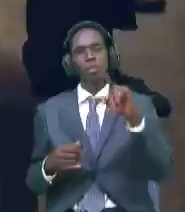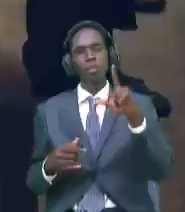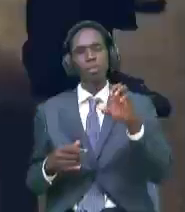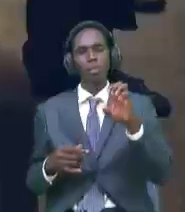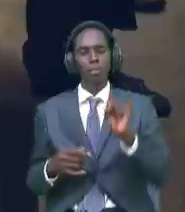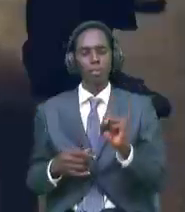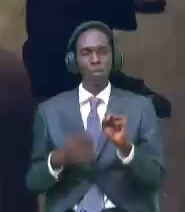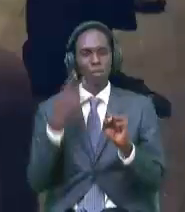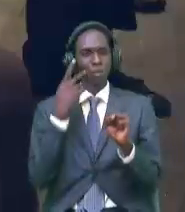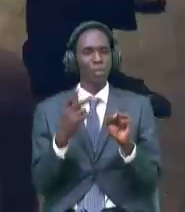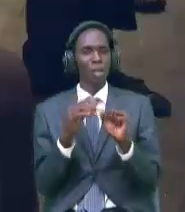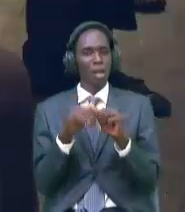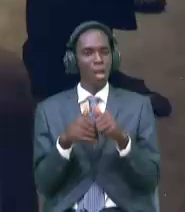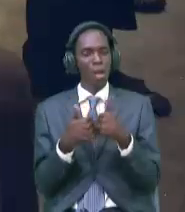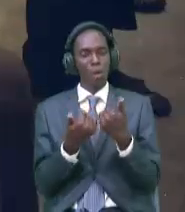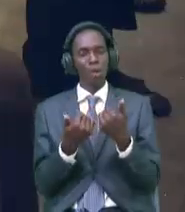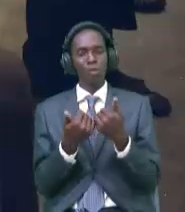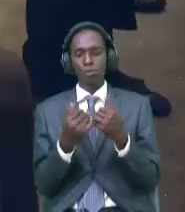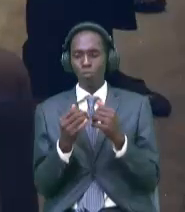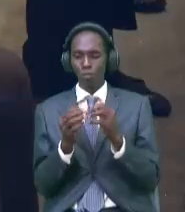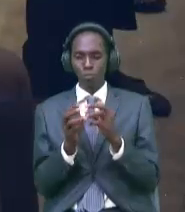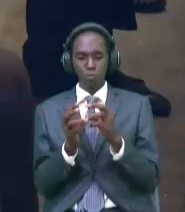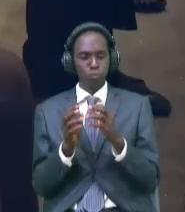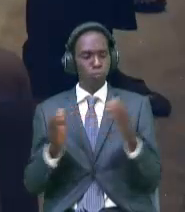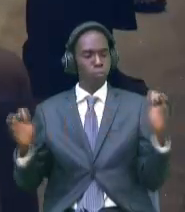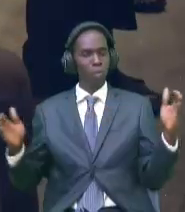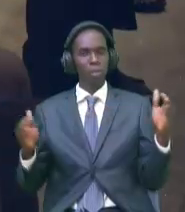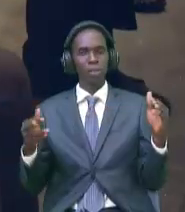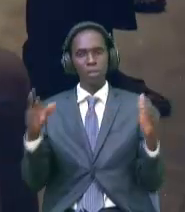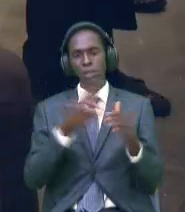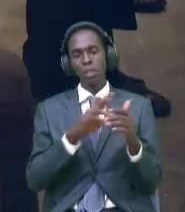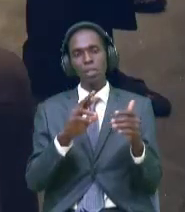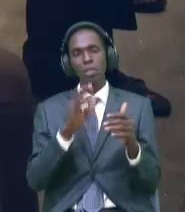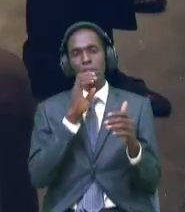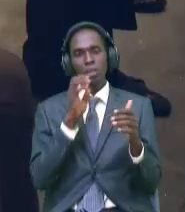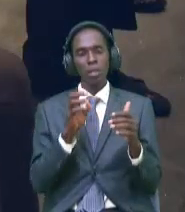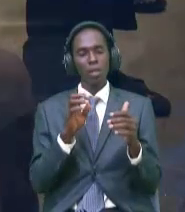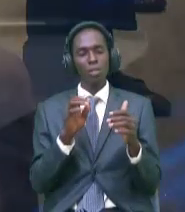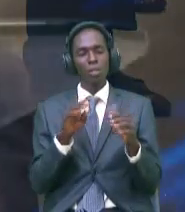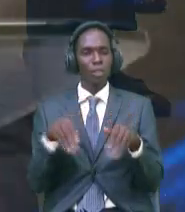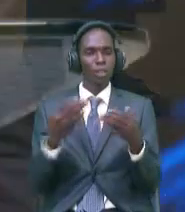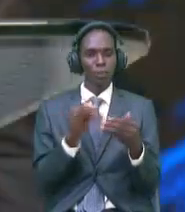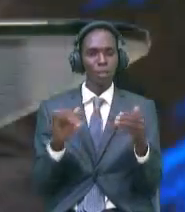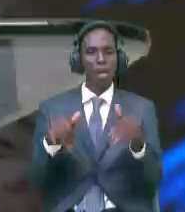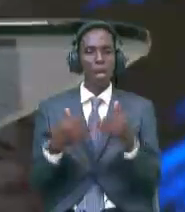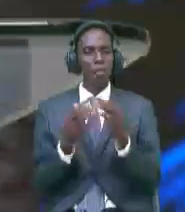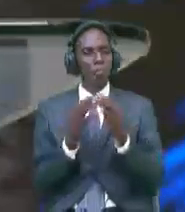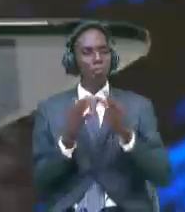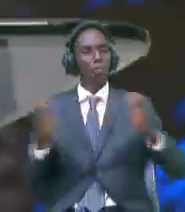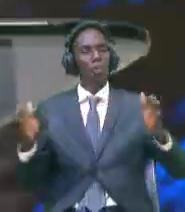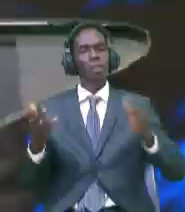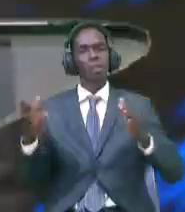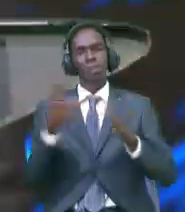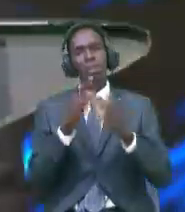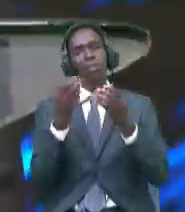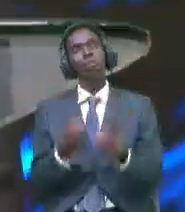how wide their influence, how wide their sacrifice, how wide their contribution. All that are